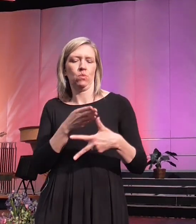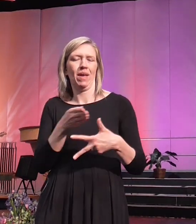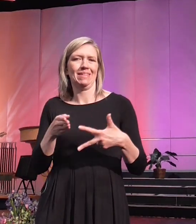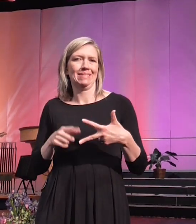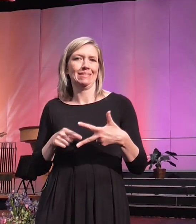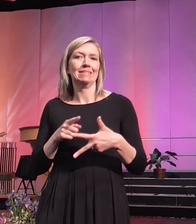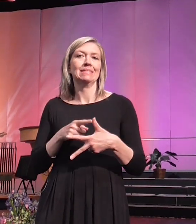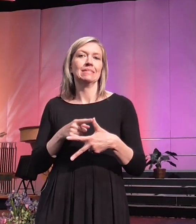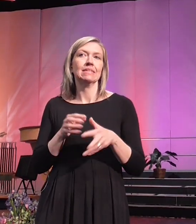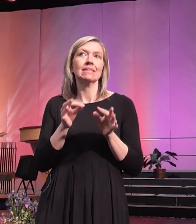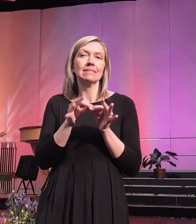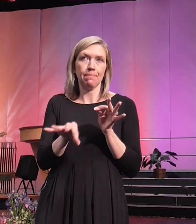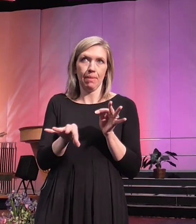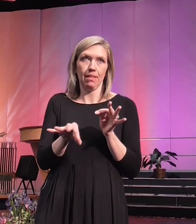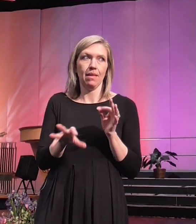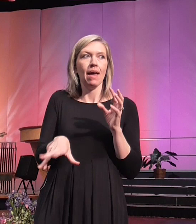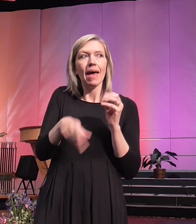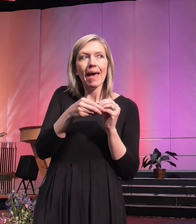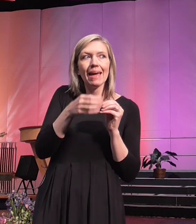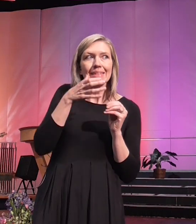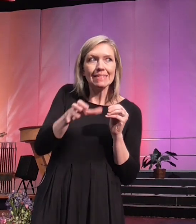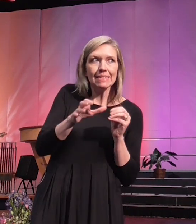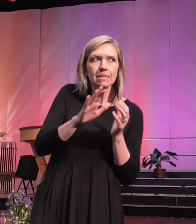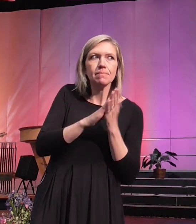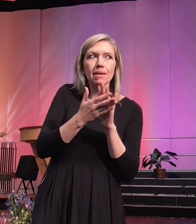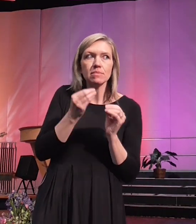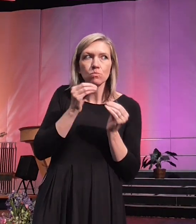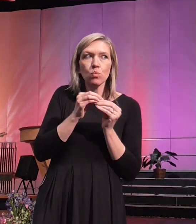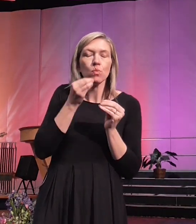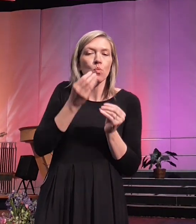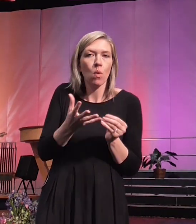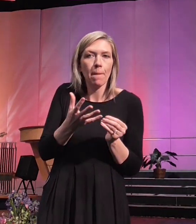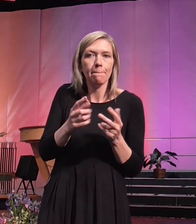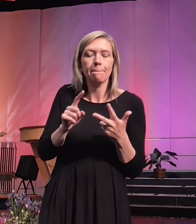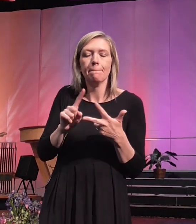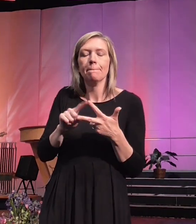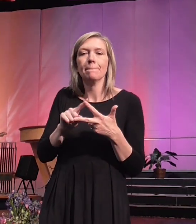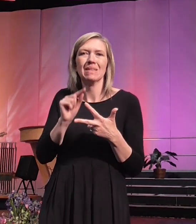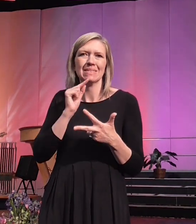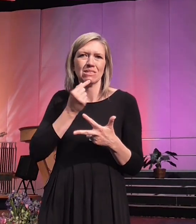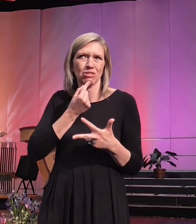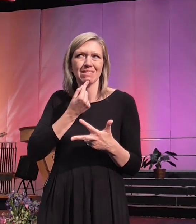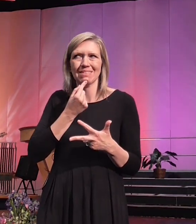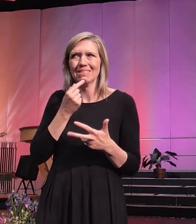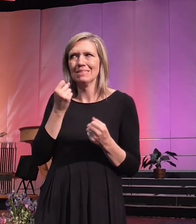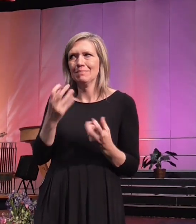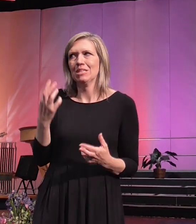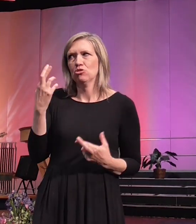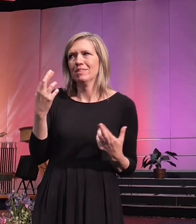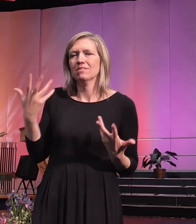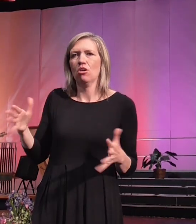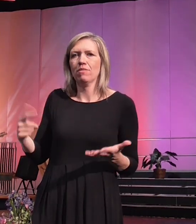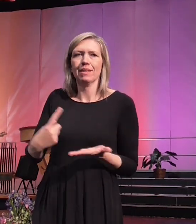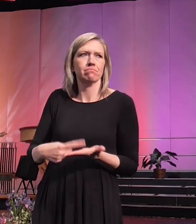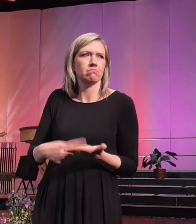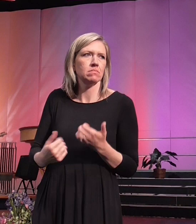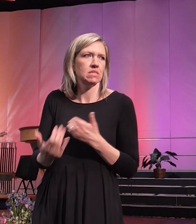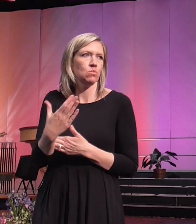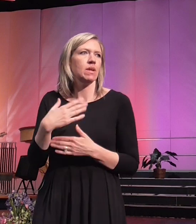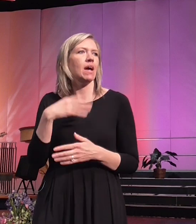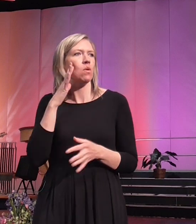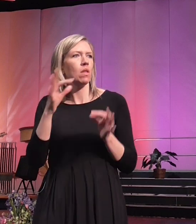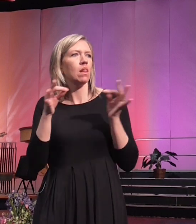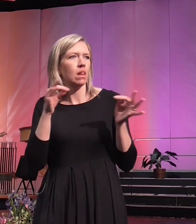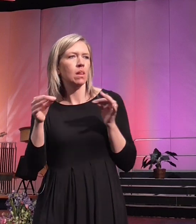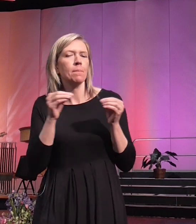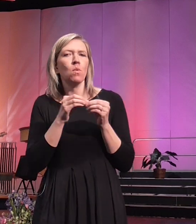is simple: add heat, it gets warmer. It's serious for many of the reasons that we've already discussed this morning, and I'll discuss